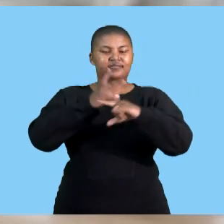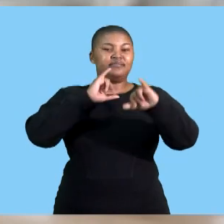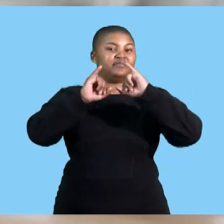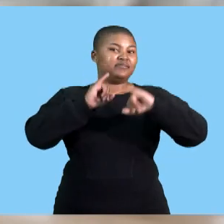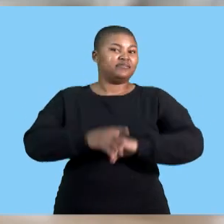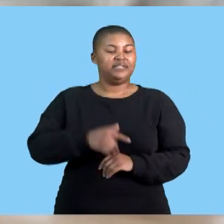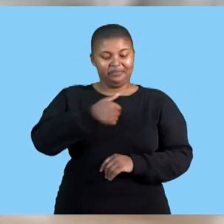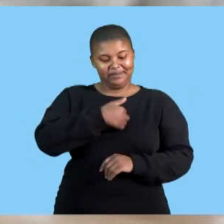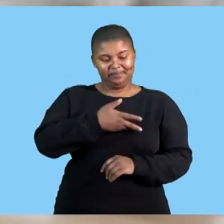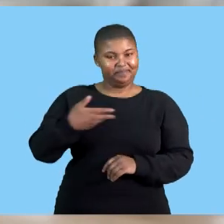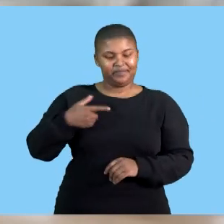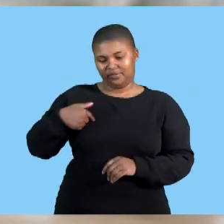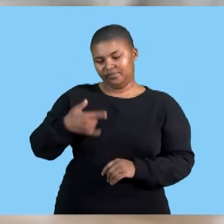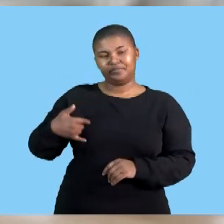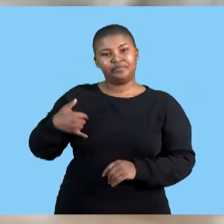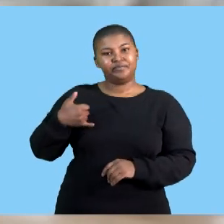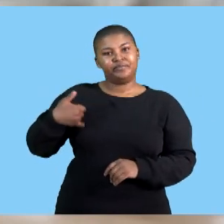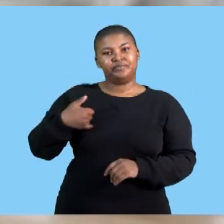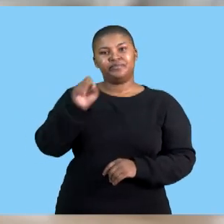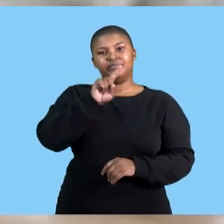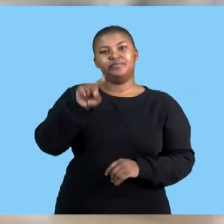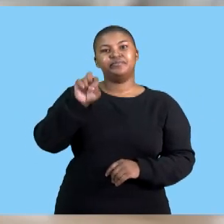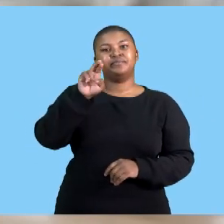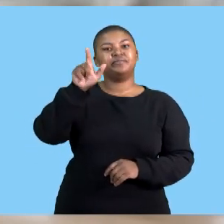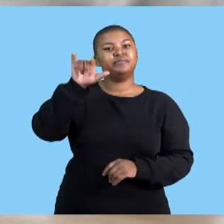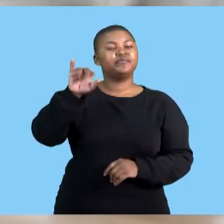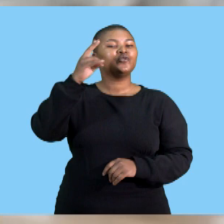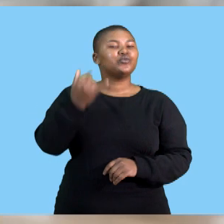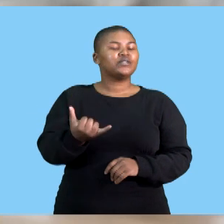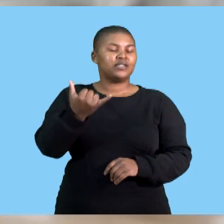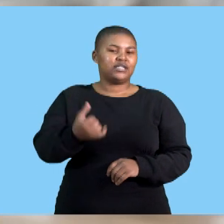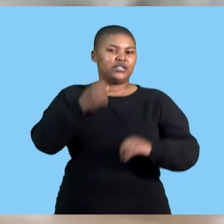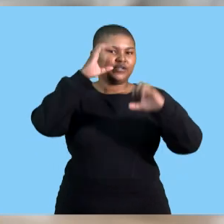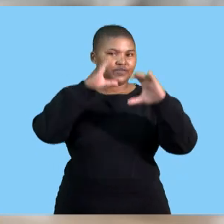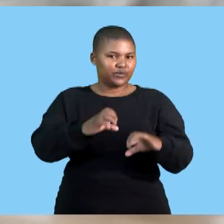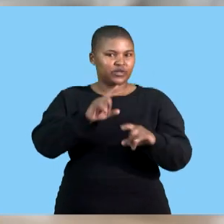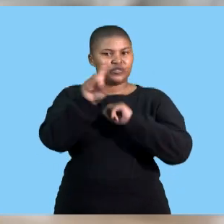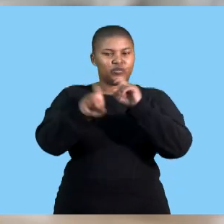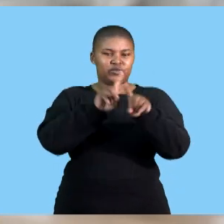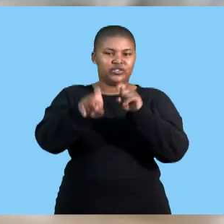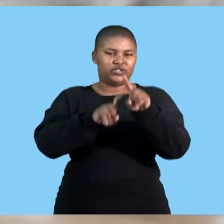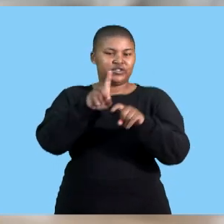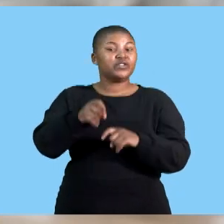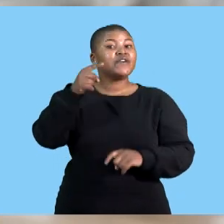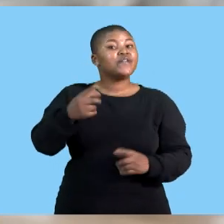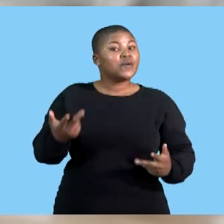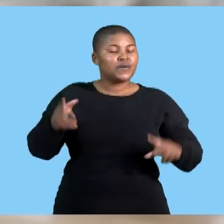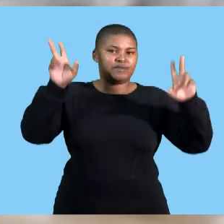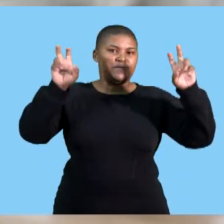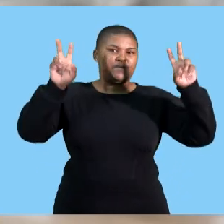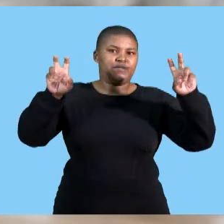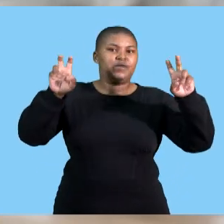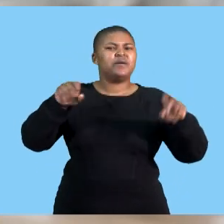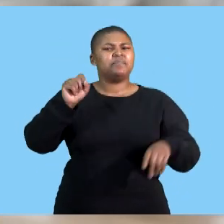Good day, grade 11s. I am Ms. Zulu, your business studies tutor, and today we will be looking at the practice and application